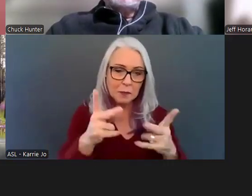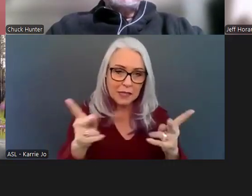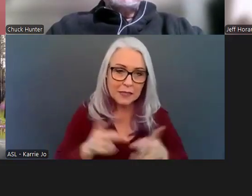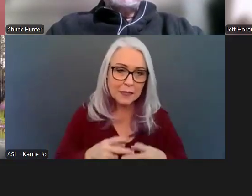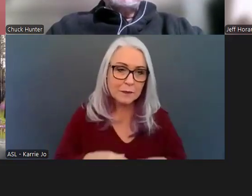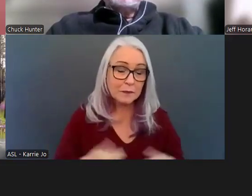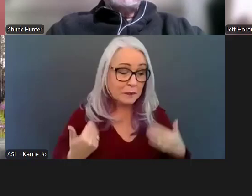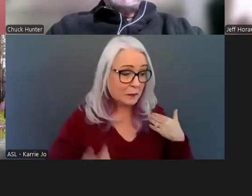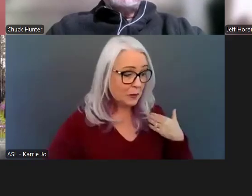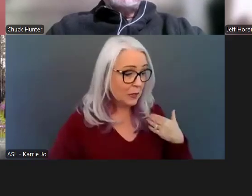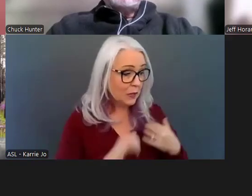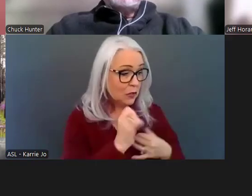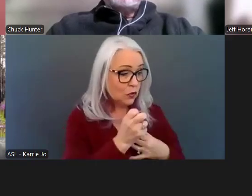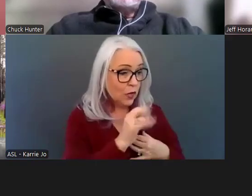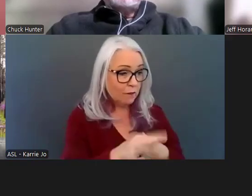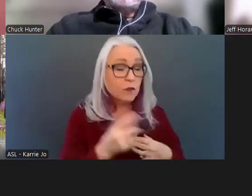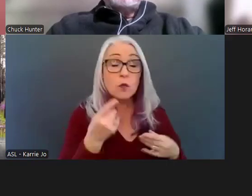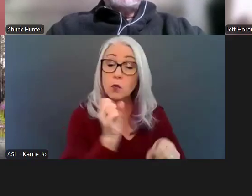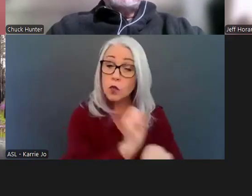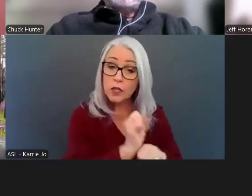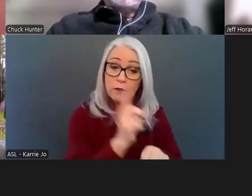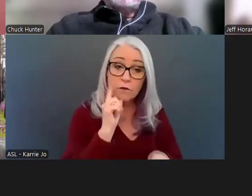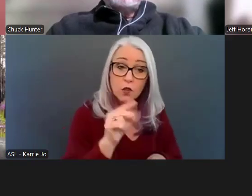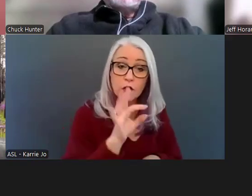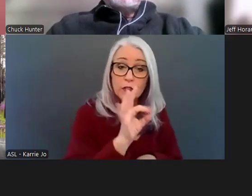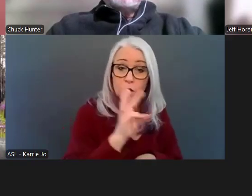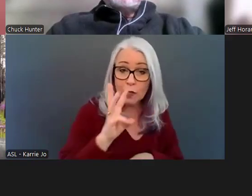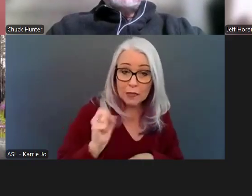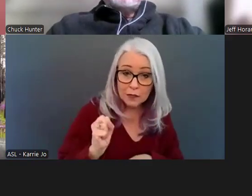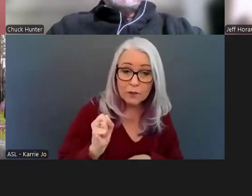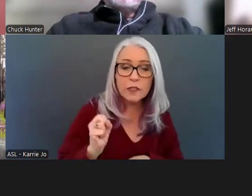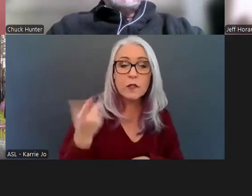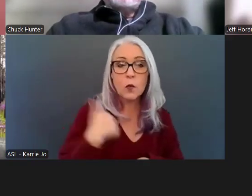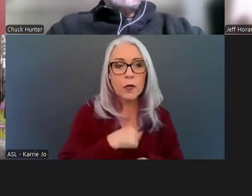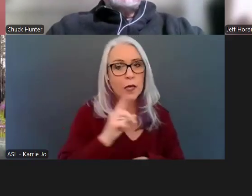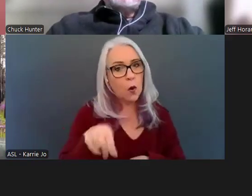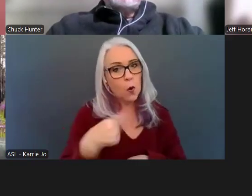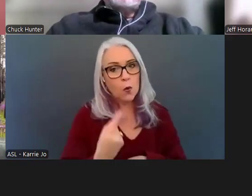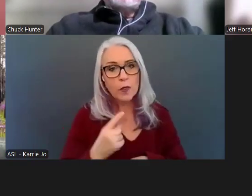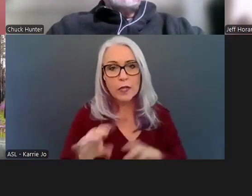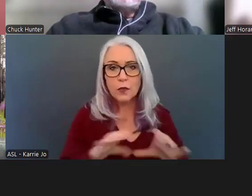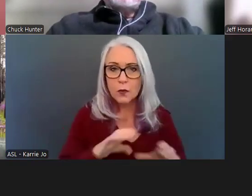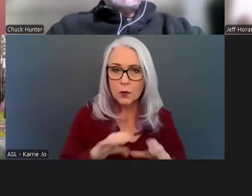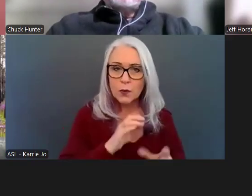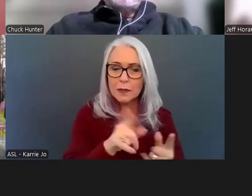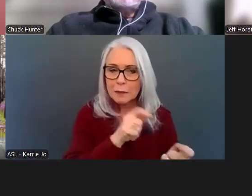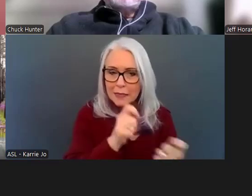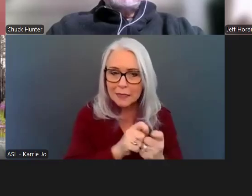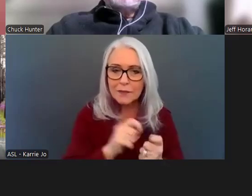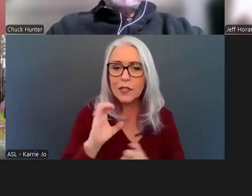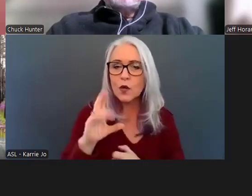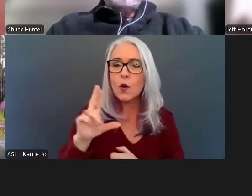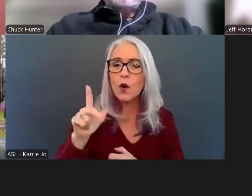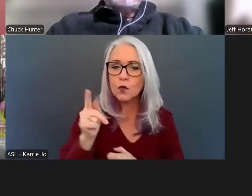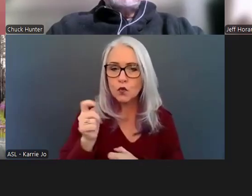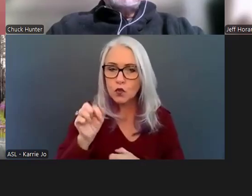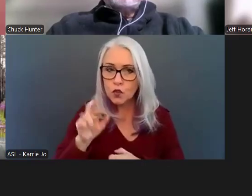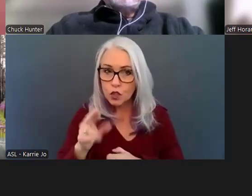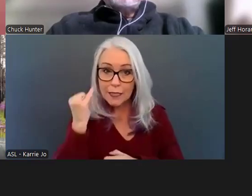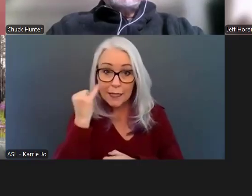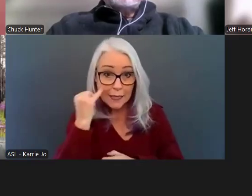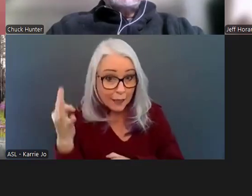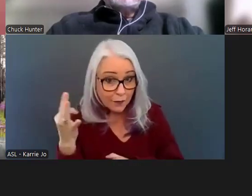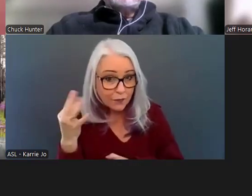U.S. Fish and Wildlife Service, I mean, we only do silviculture if it's related to